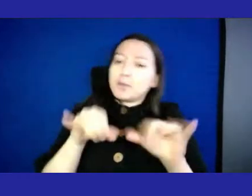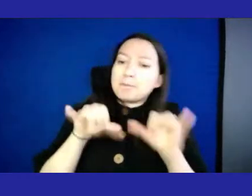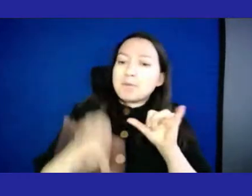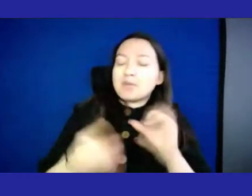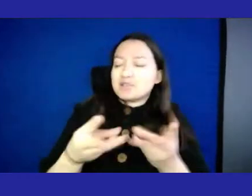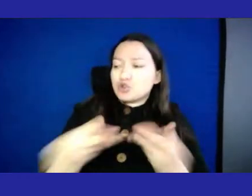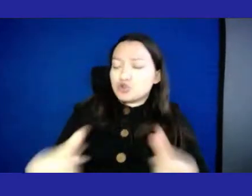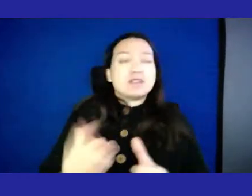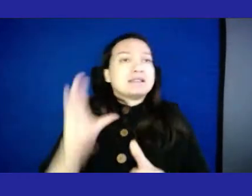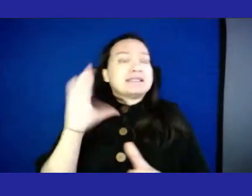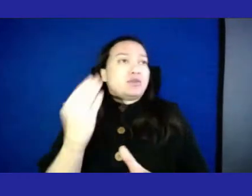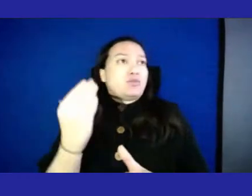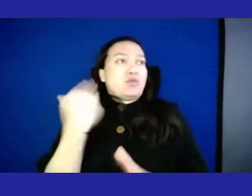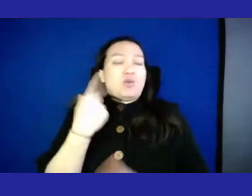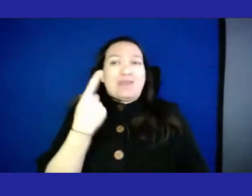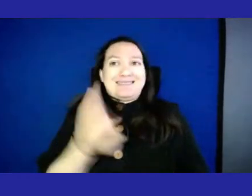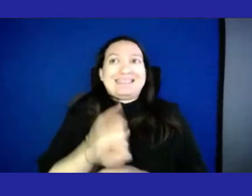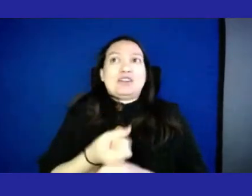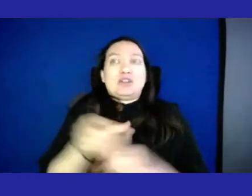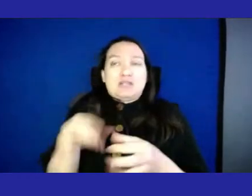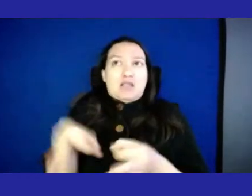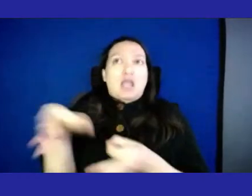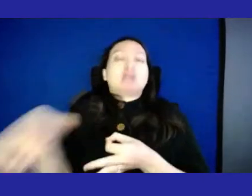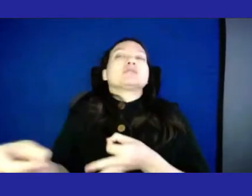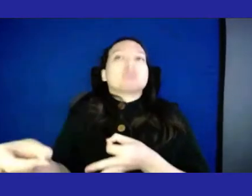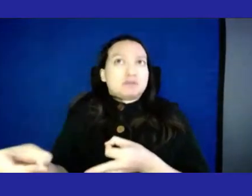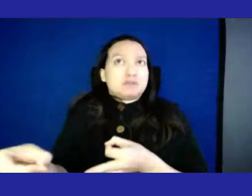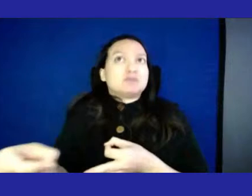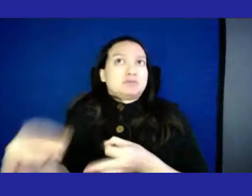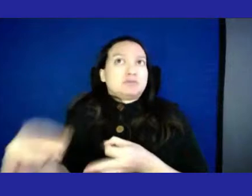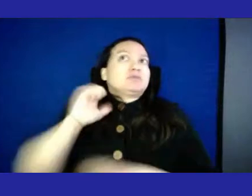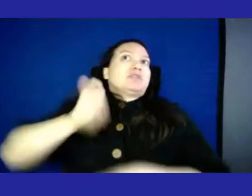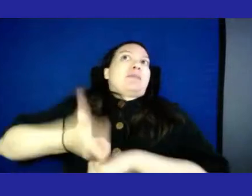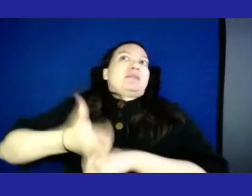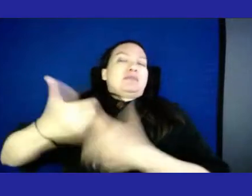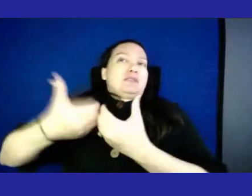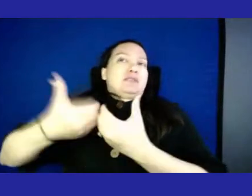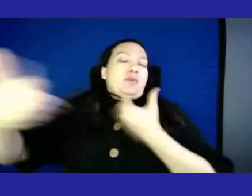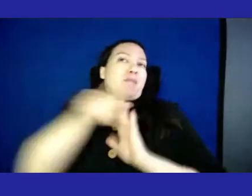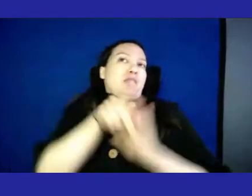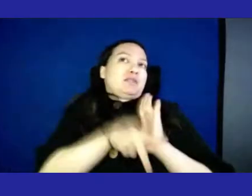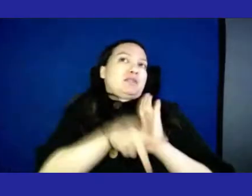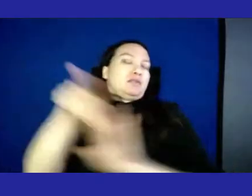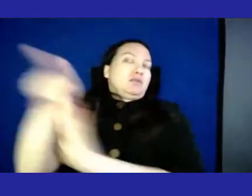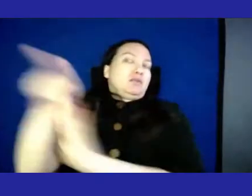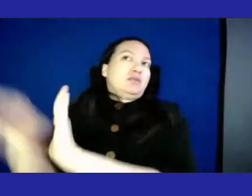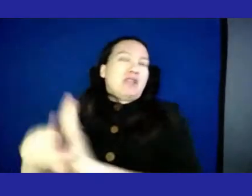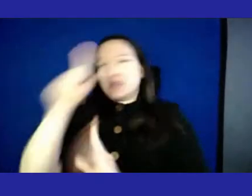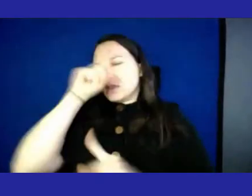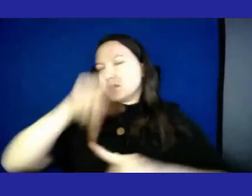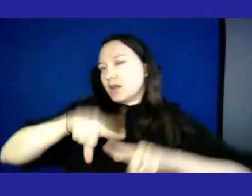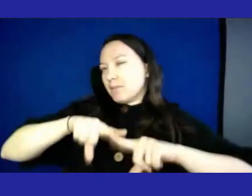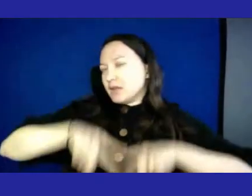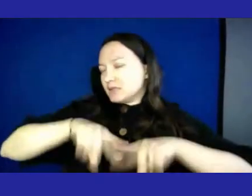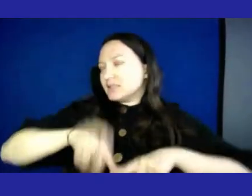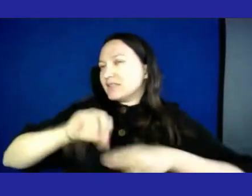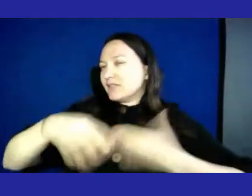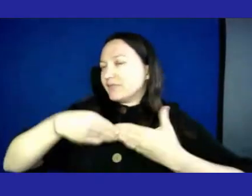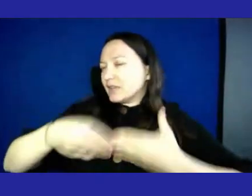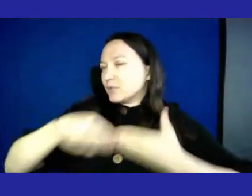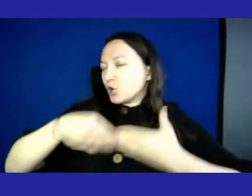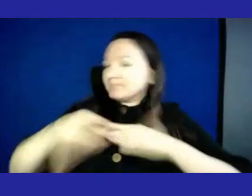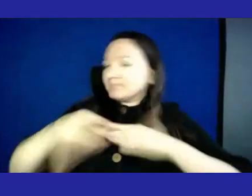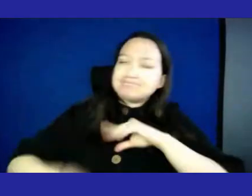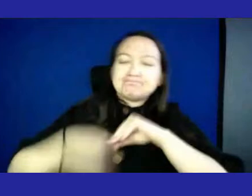Previously, they've done a 1-year delay, and it's been separate policy. So I think it depends whether there's any flexibility to add